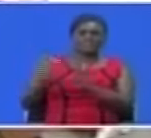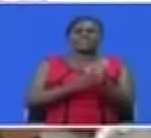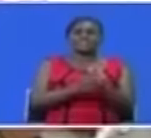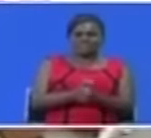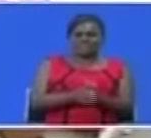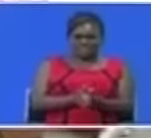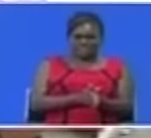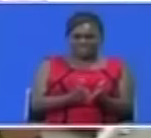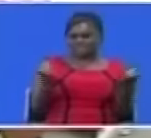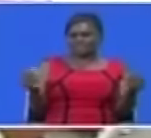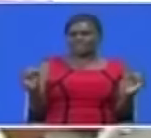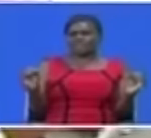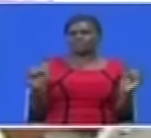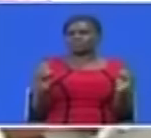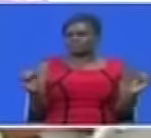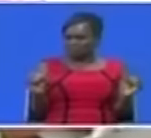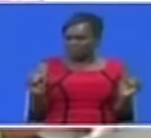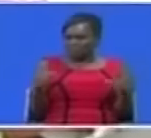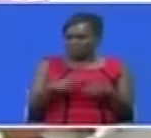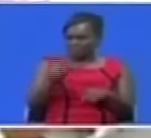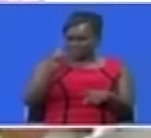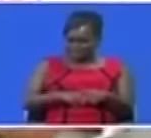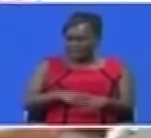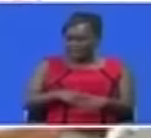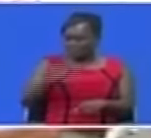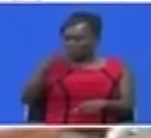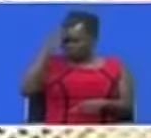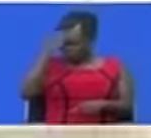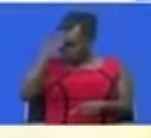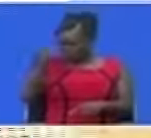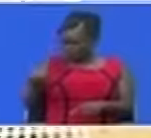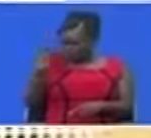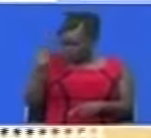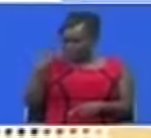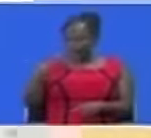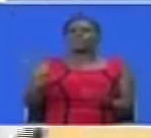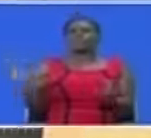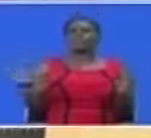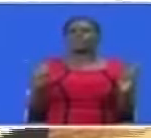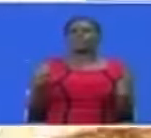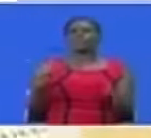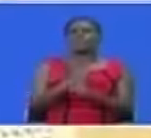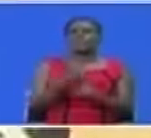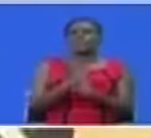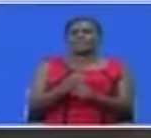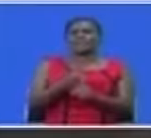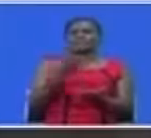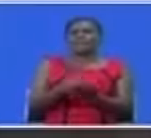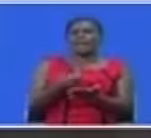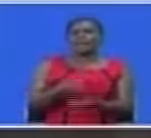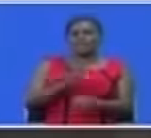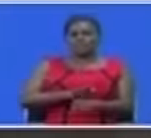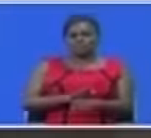This interesting craft is not easy as it looks, but once you get the hang of it, you are on your way to making some good